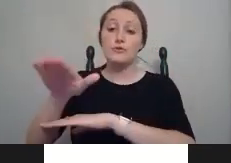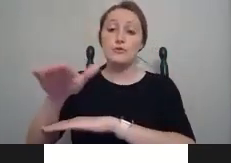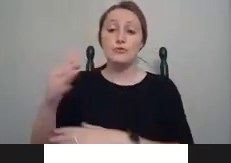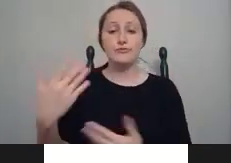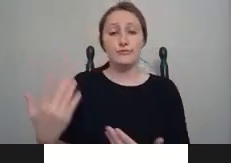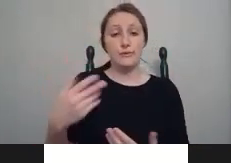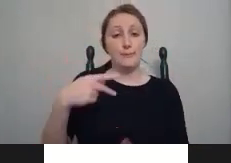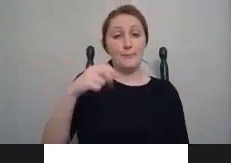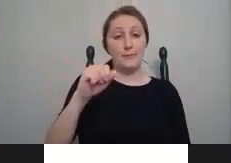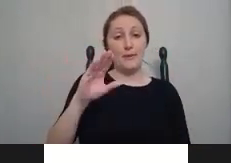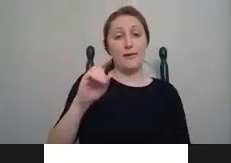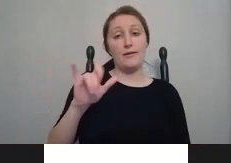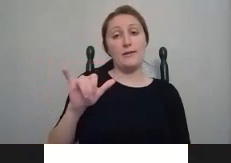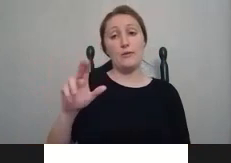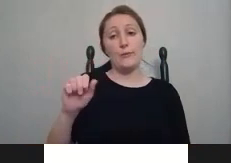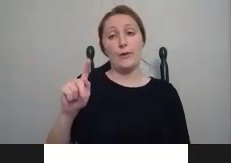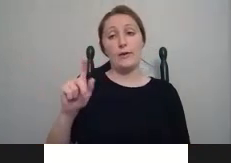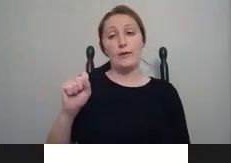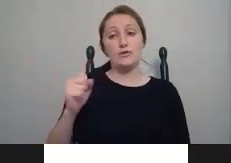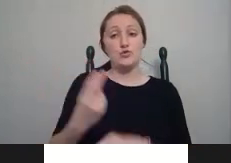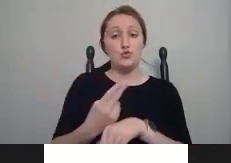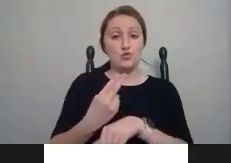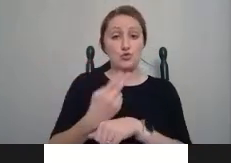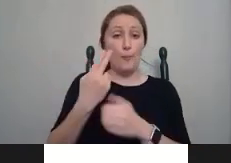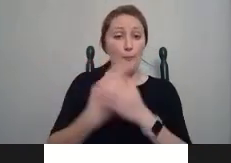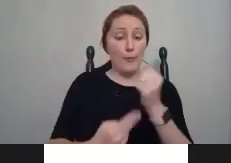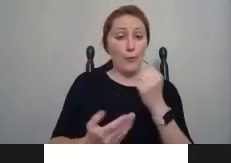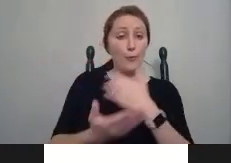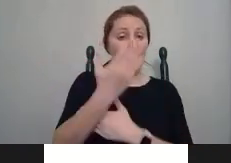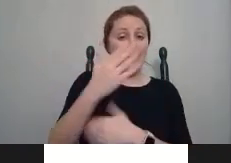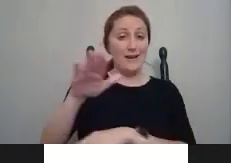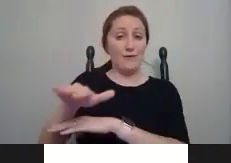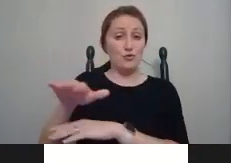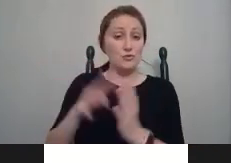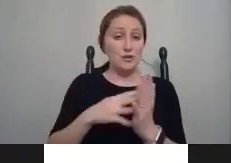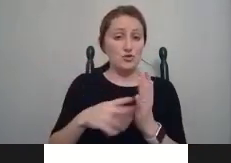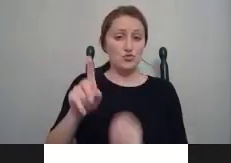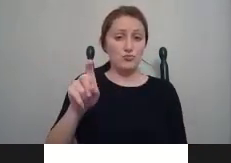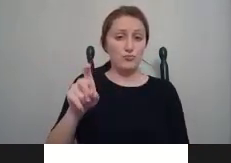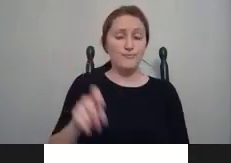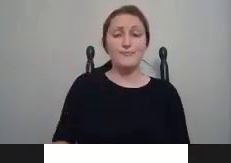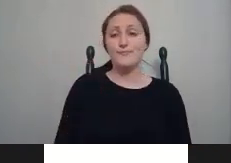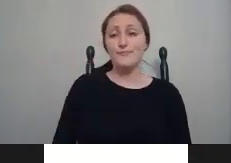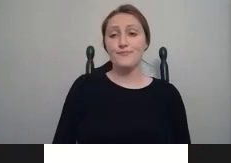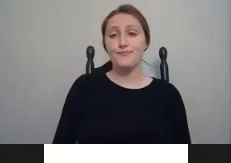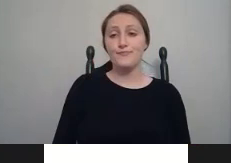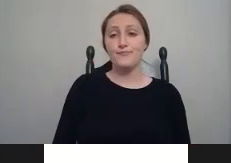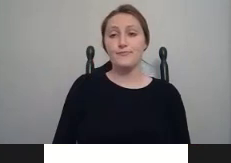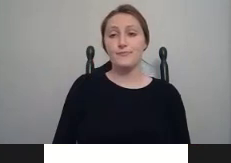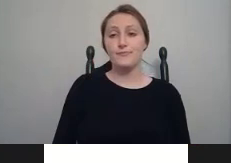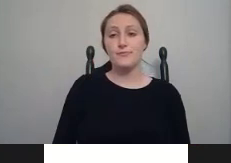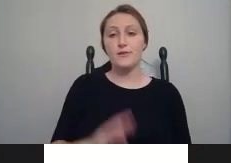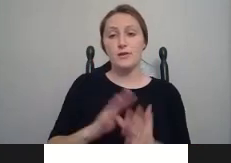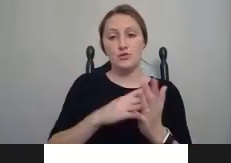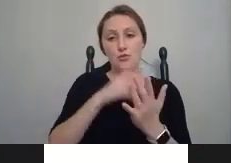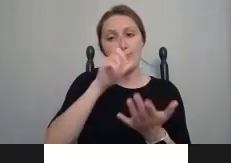Will Peabody and Watkins be using both morning and afternoon schedules? And then when will schedules be coming out?